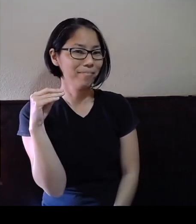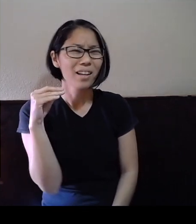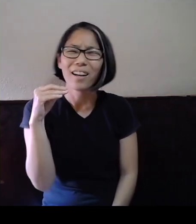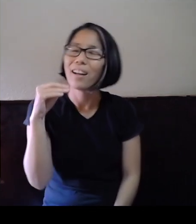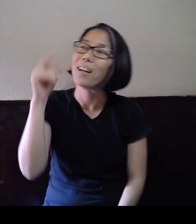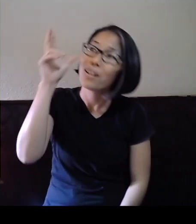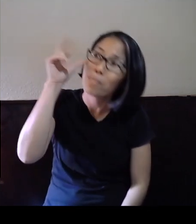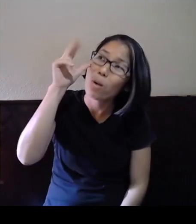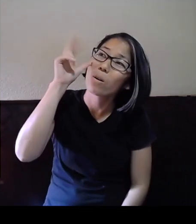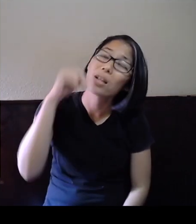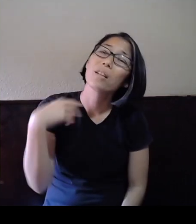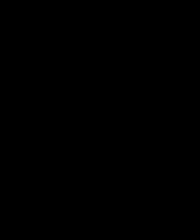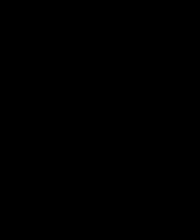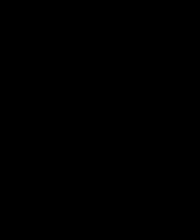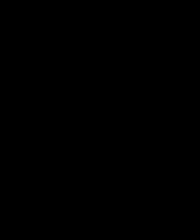A pony! pony! I don't know.